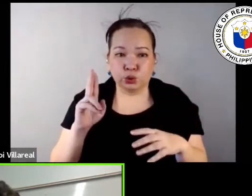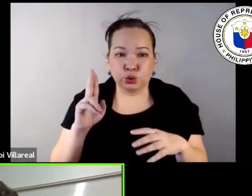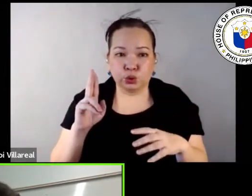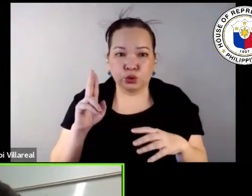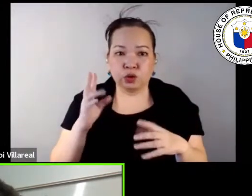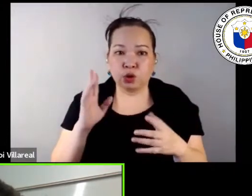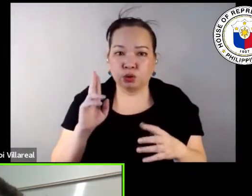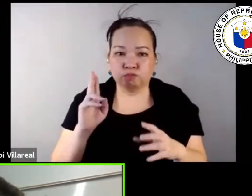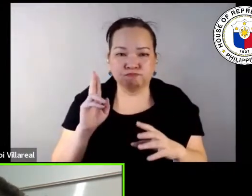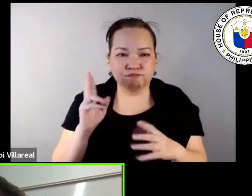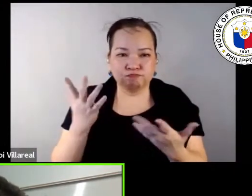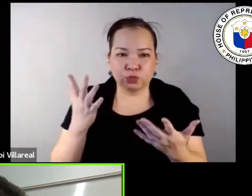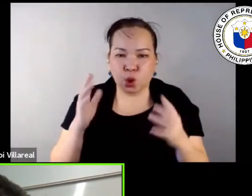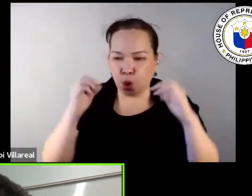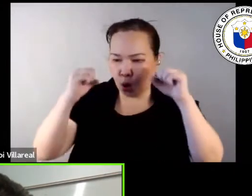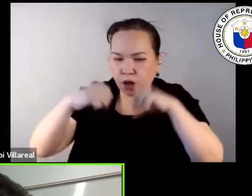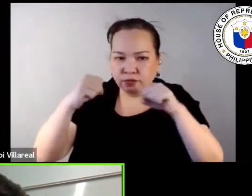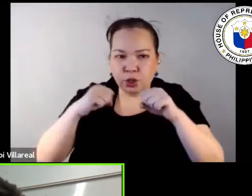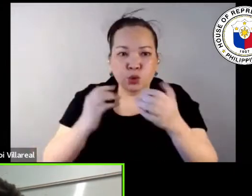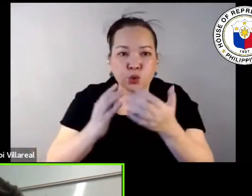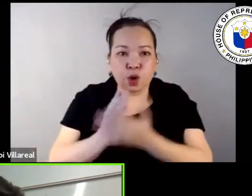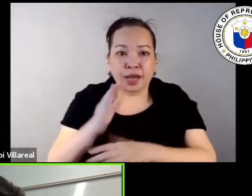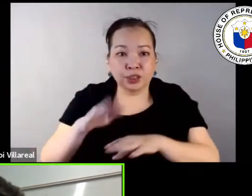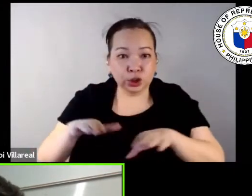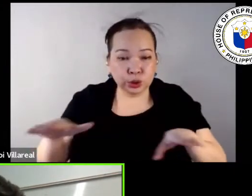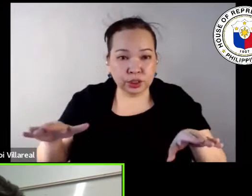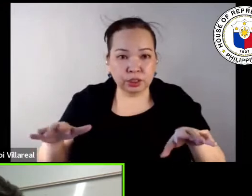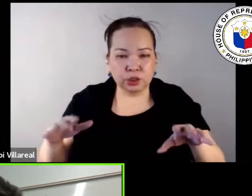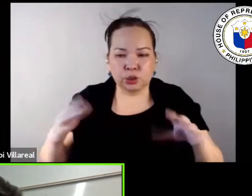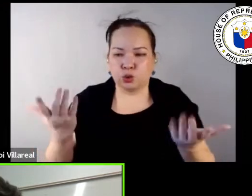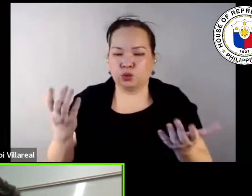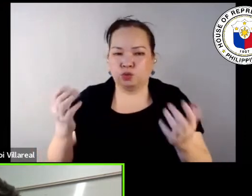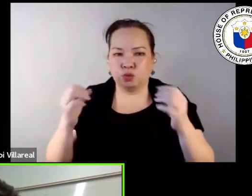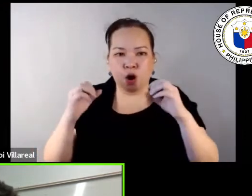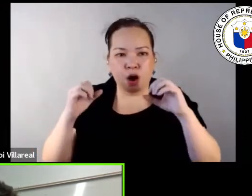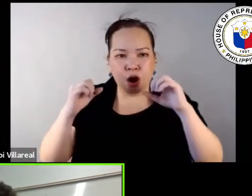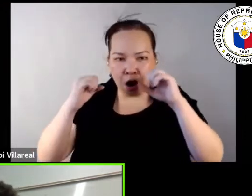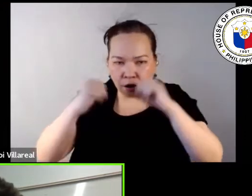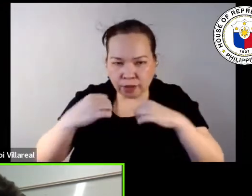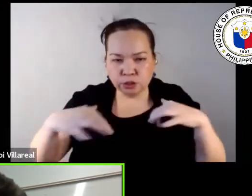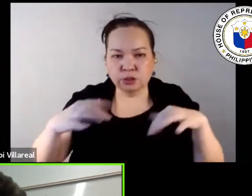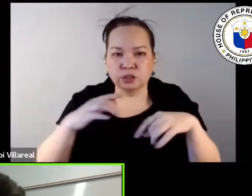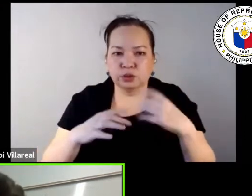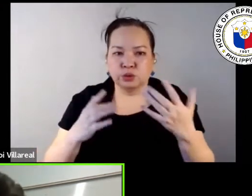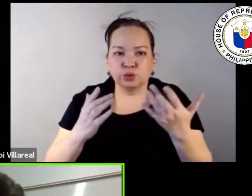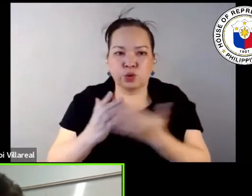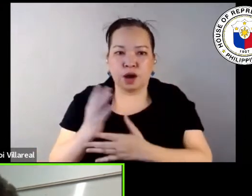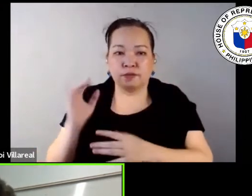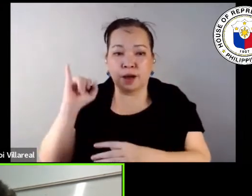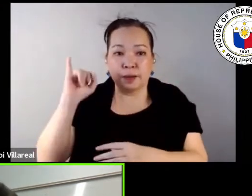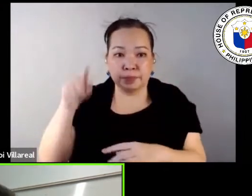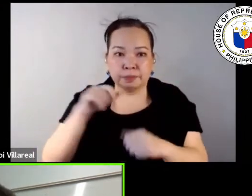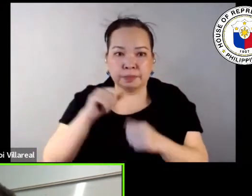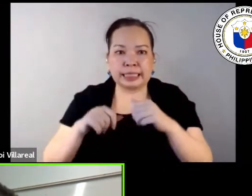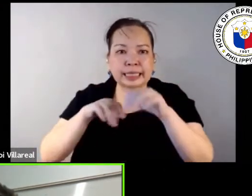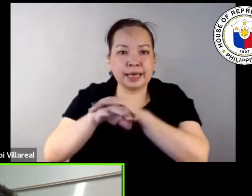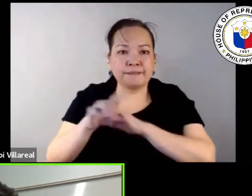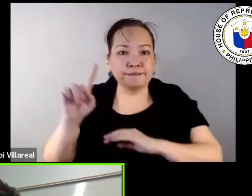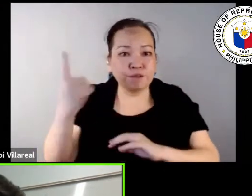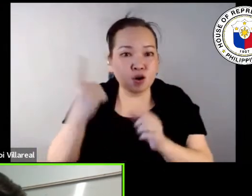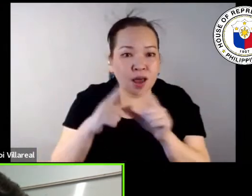Indigenous Peoples' Rights and Convention on the Rights of the Children, which guarantees access to first language